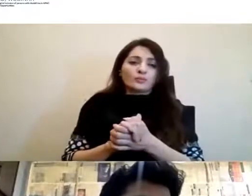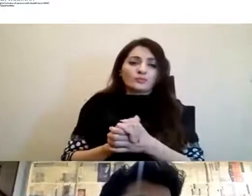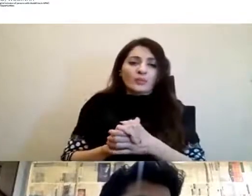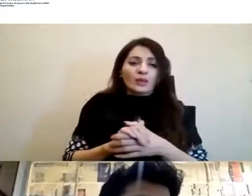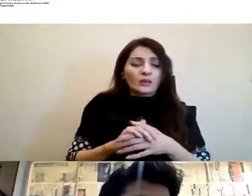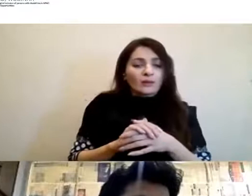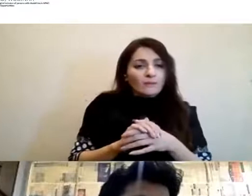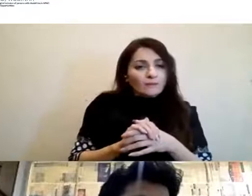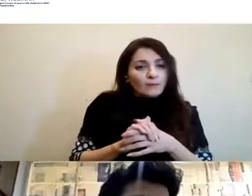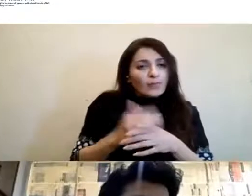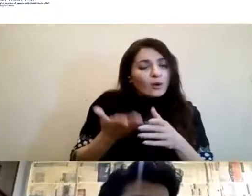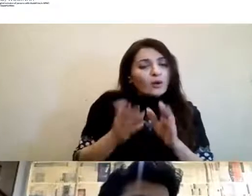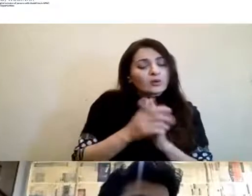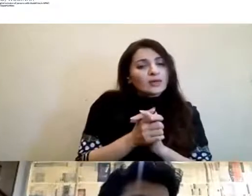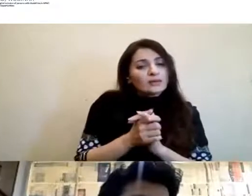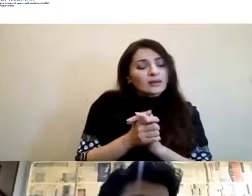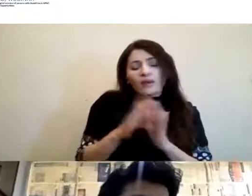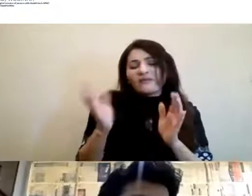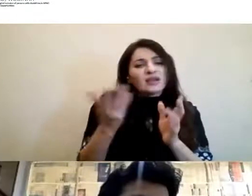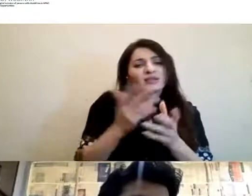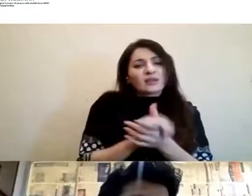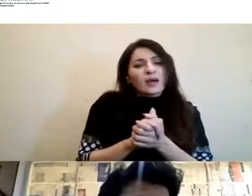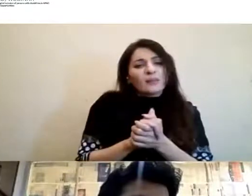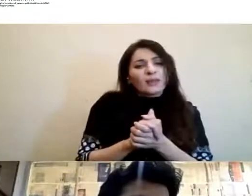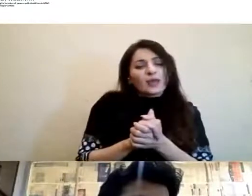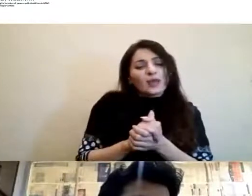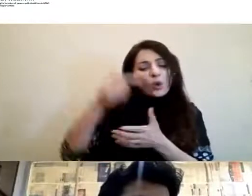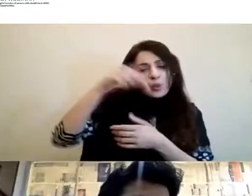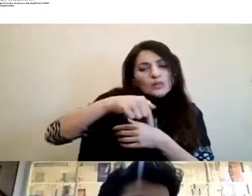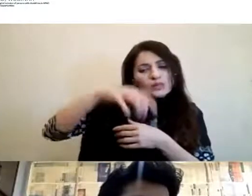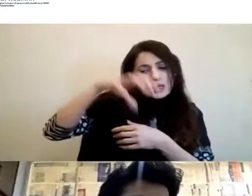We have built them. For example, we built a localized